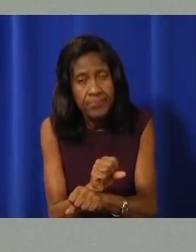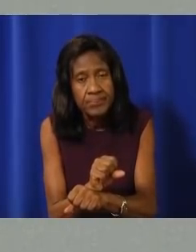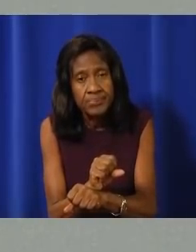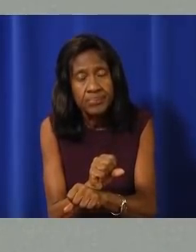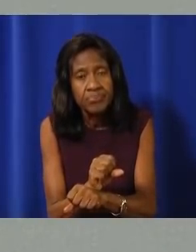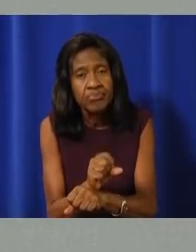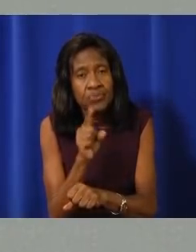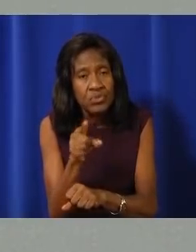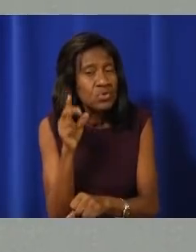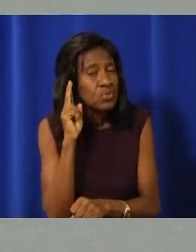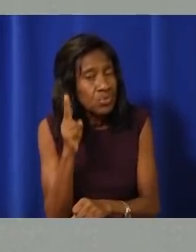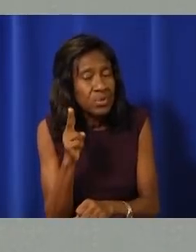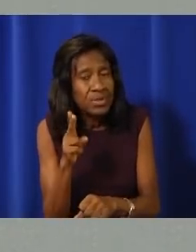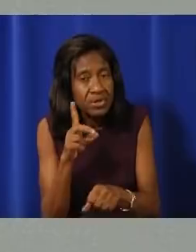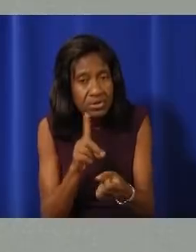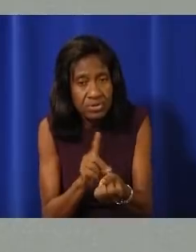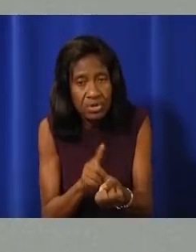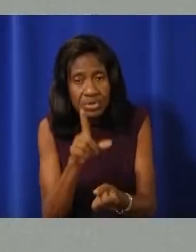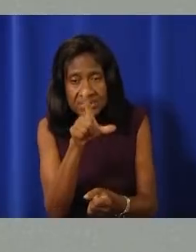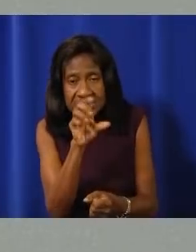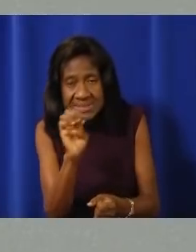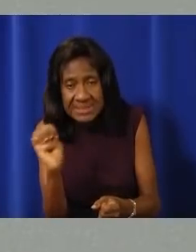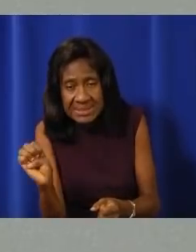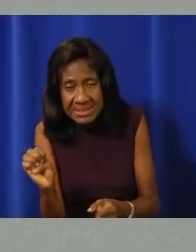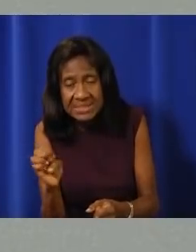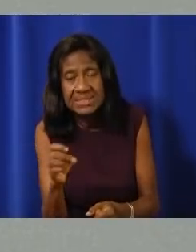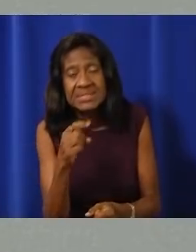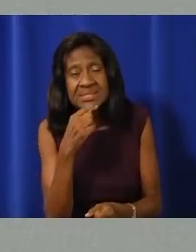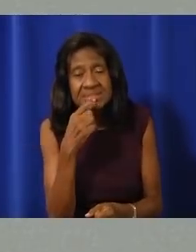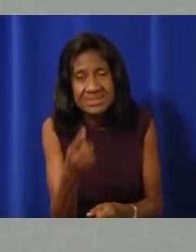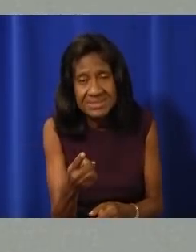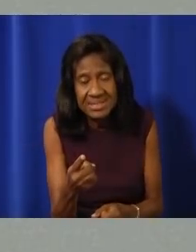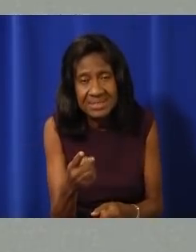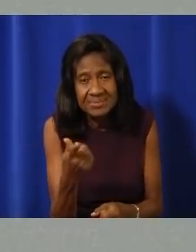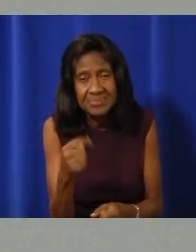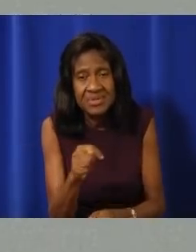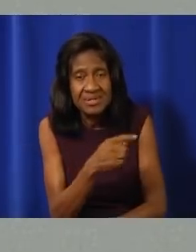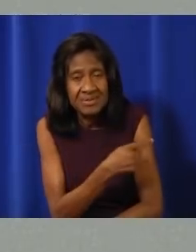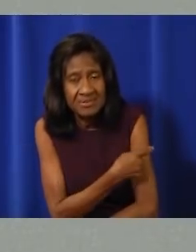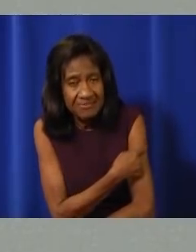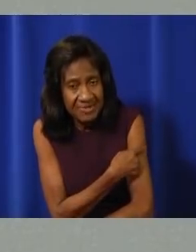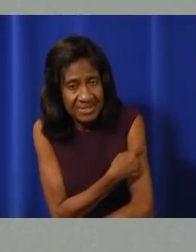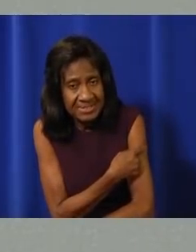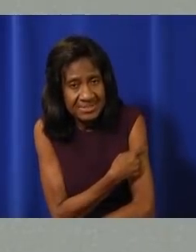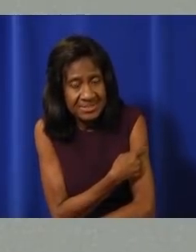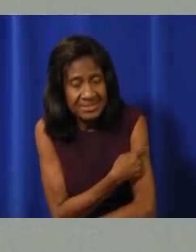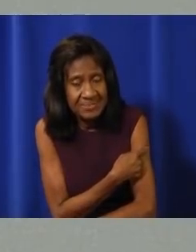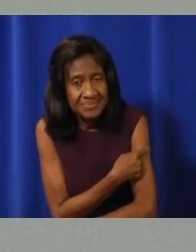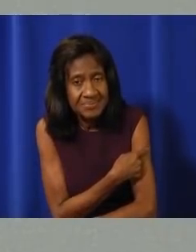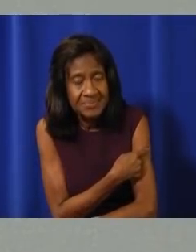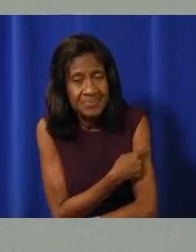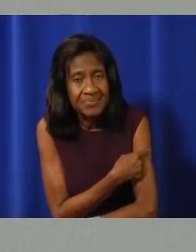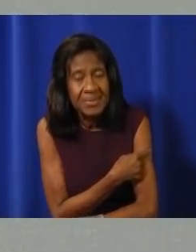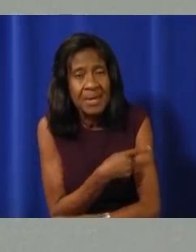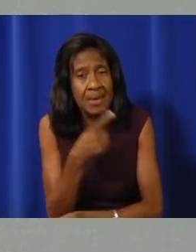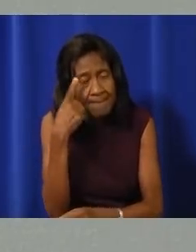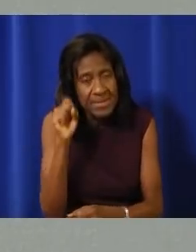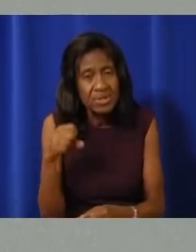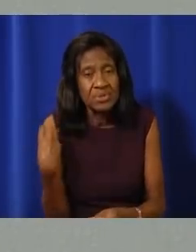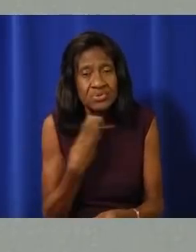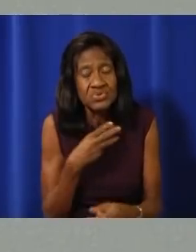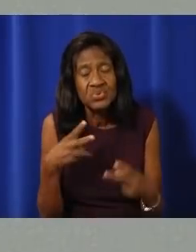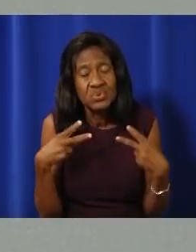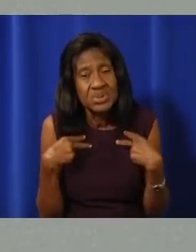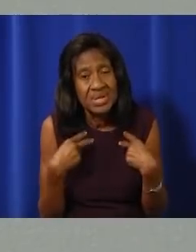You've heard Dr. Lee's opinion in terms of the vaccine, the fact that we have a significant vaccine distribution in the